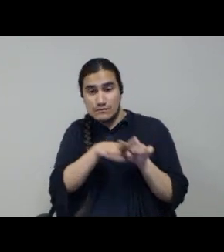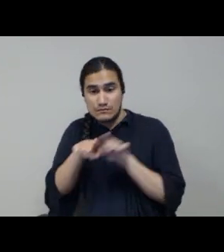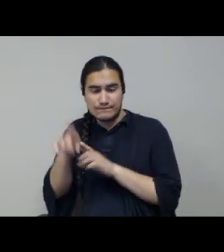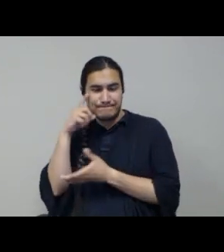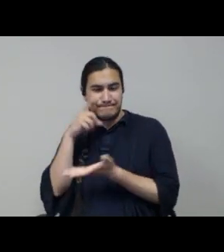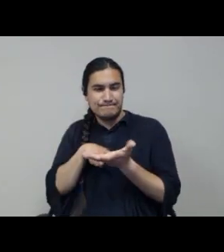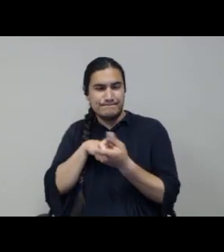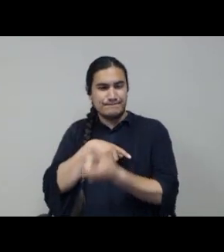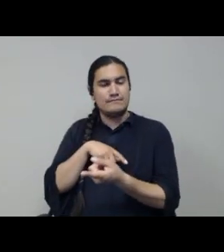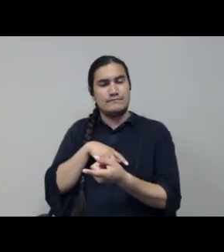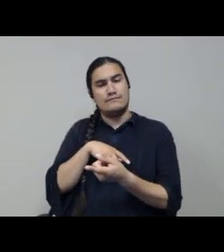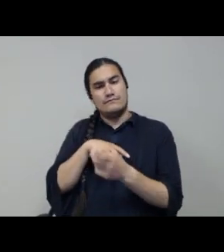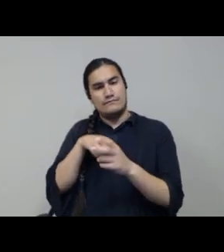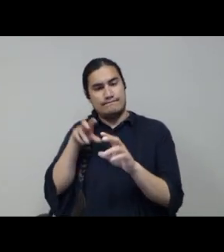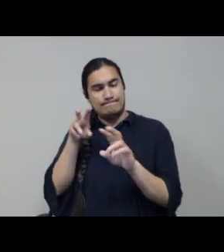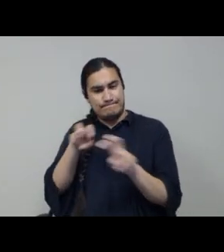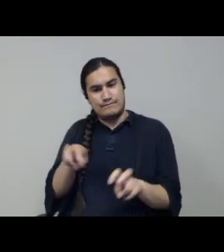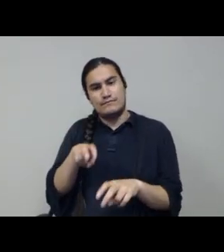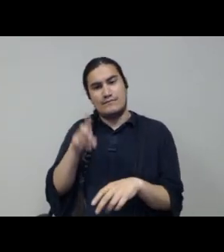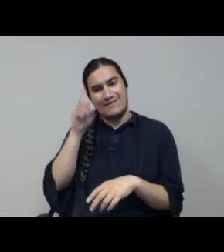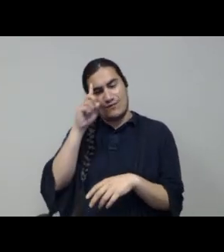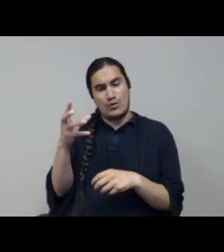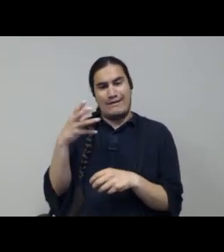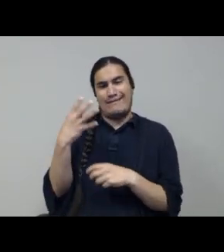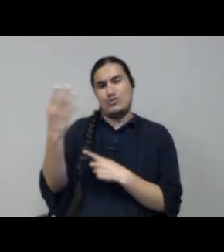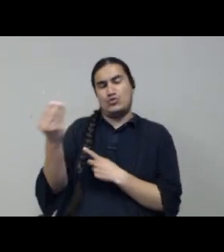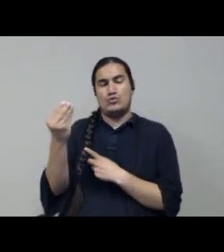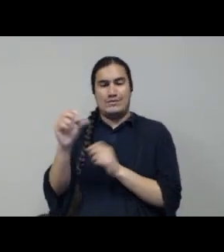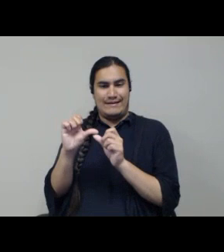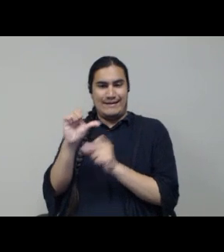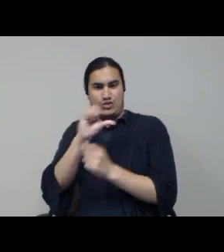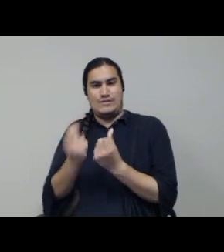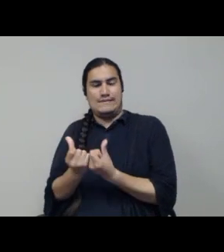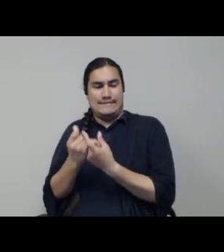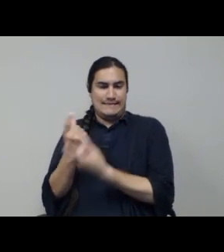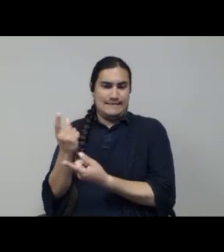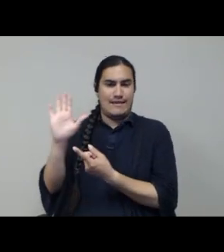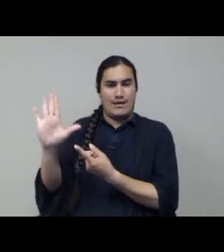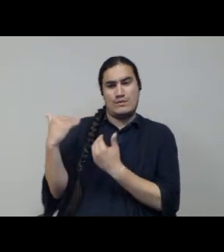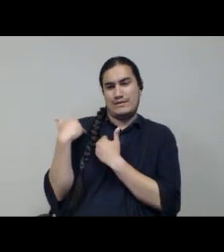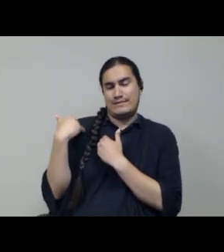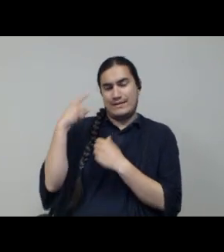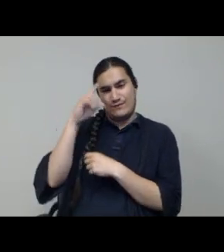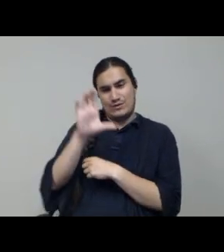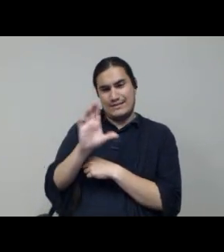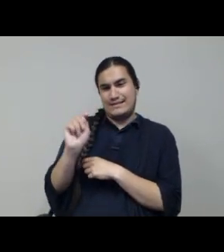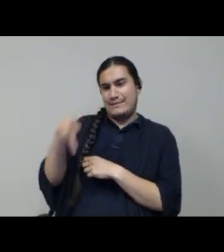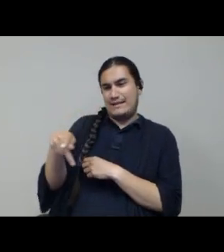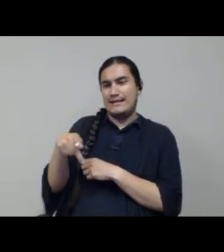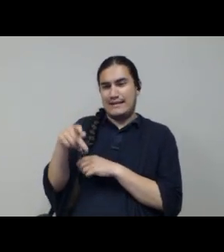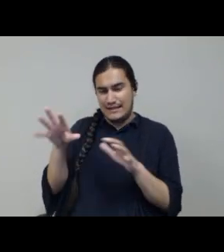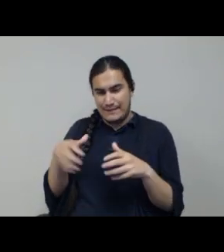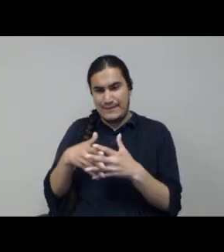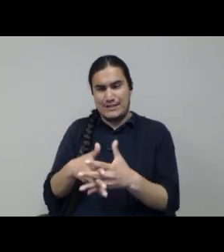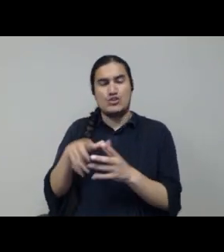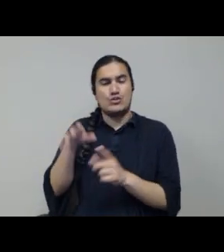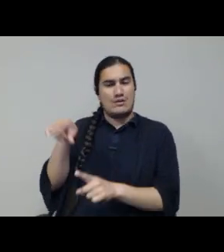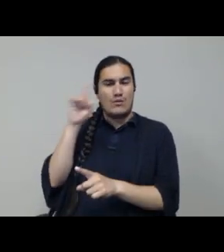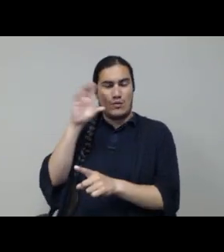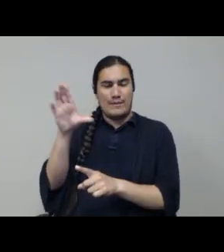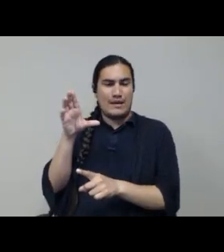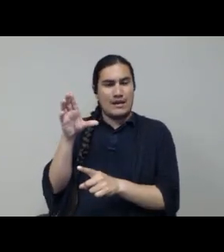the identification of external agencies' roles and responsibilities in the CTP implementation, and this will be included in future reports,